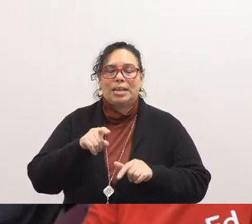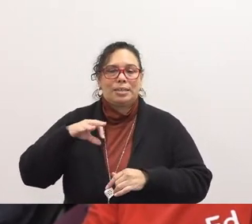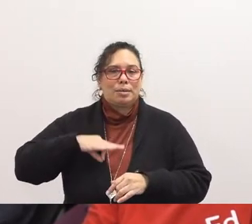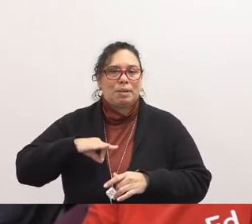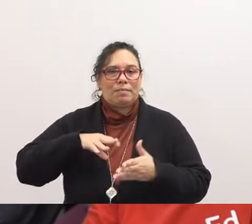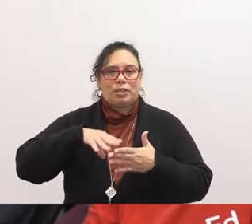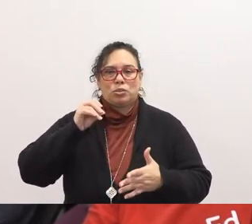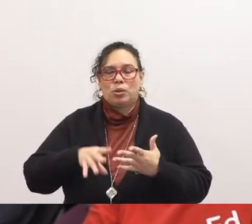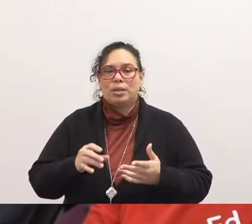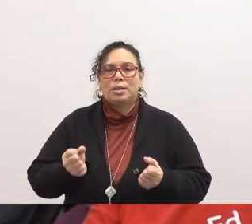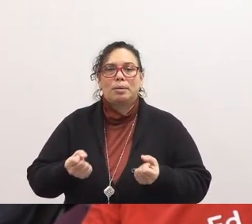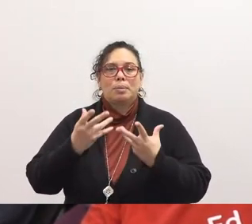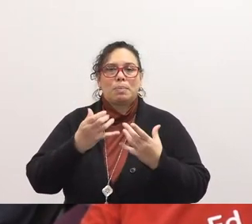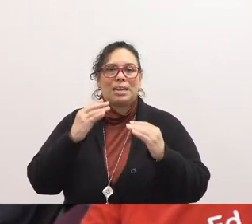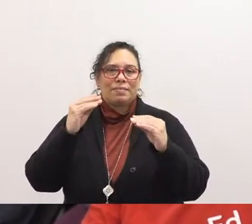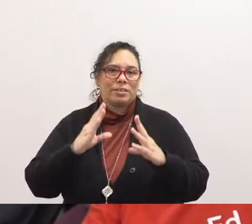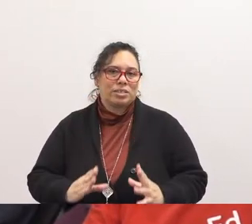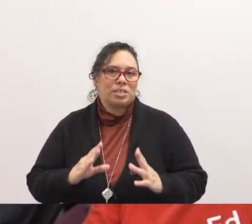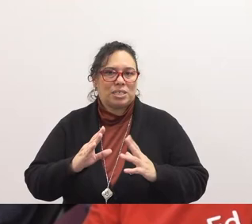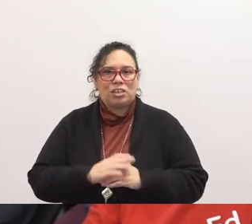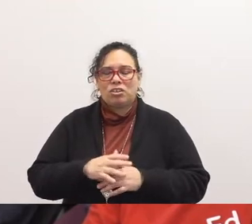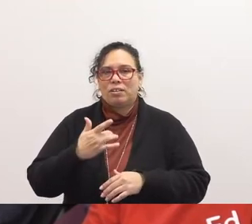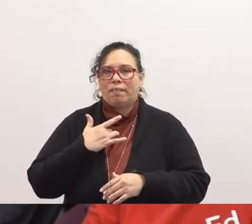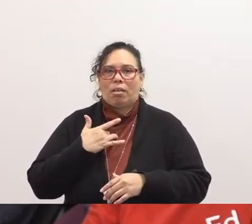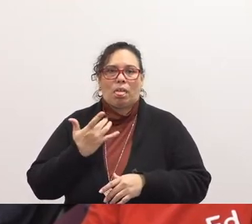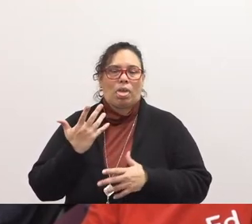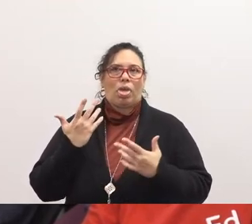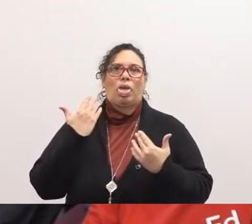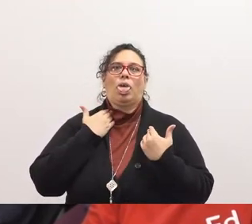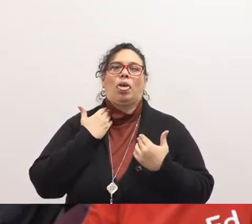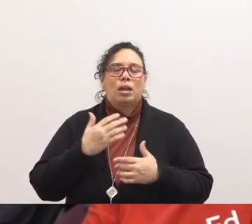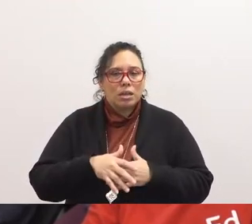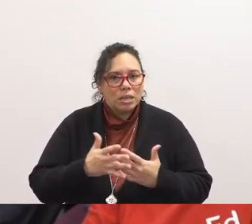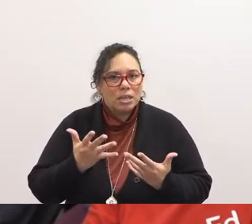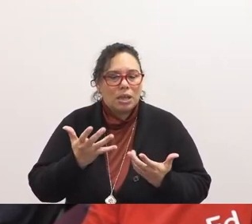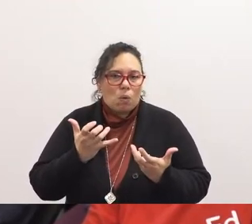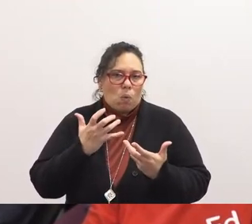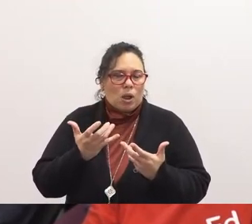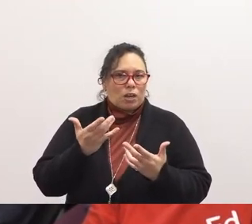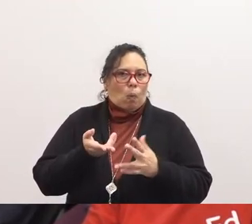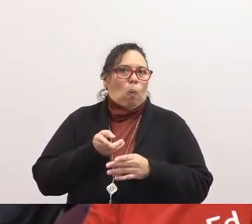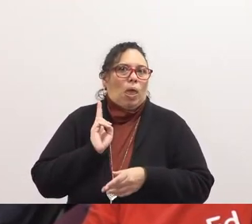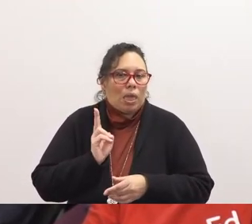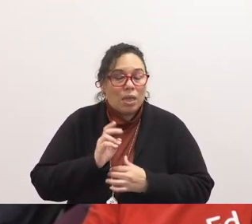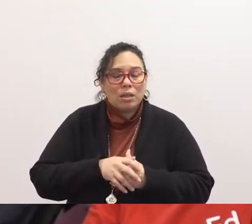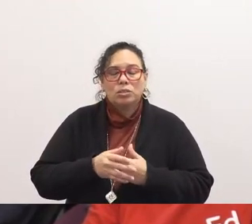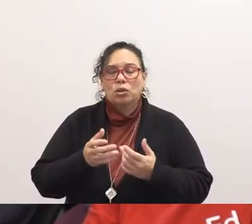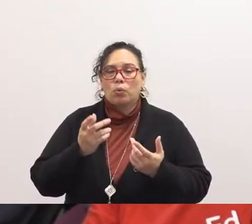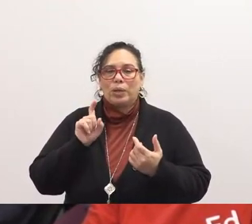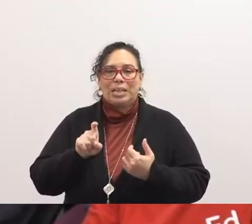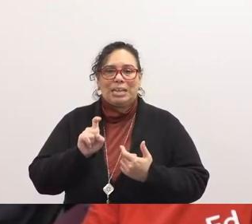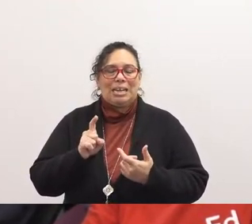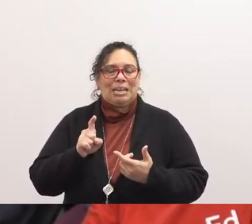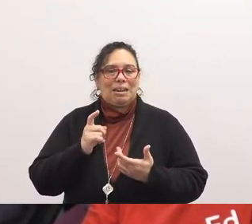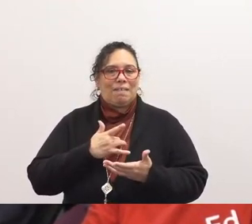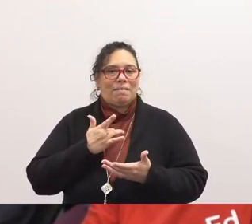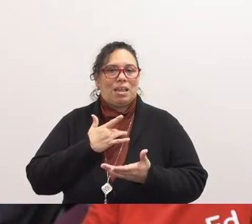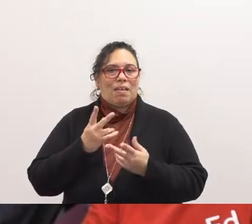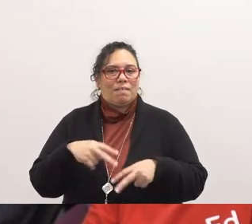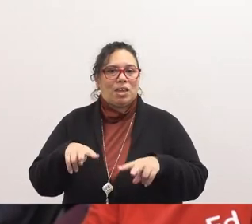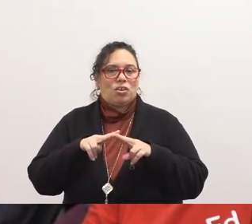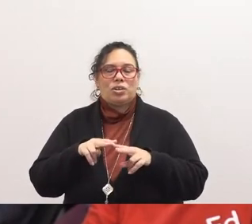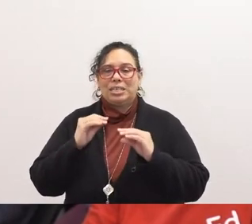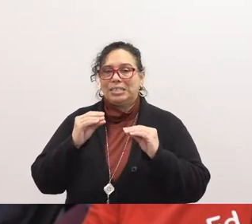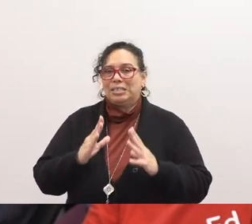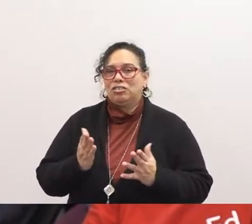of us teachers are at a breaking point. Many of my colleagues are openly talking about quitting the profession altogether. We need help and we need to feel valued. As teachers in